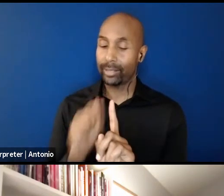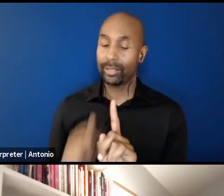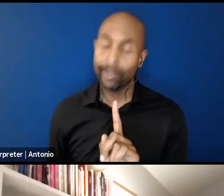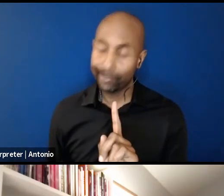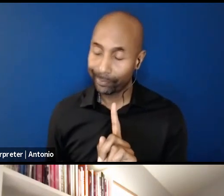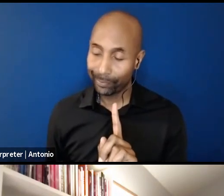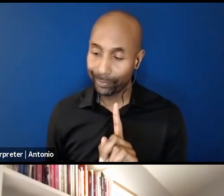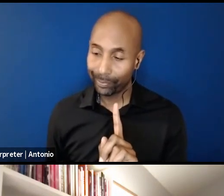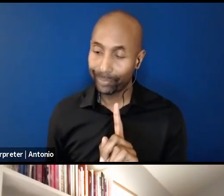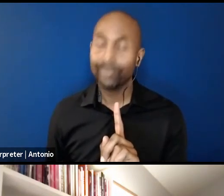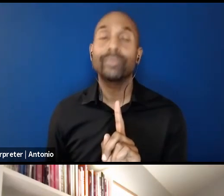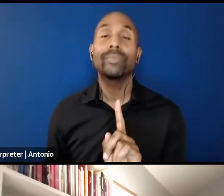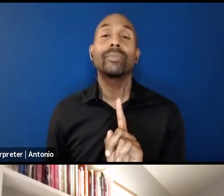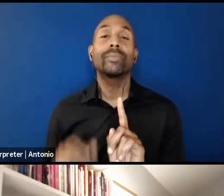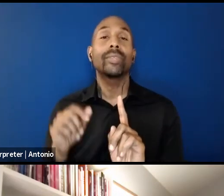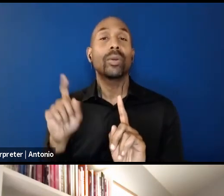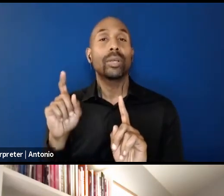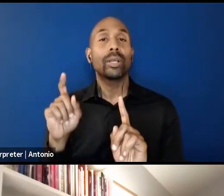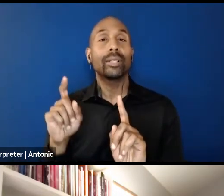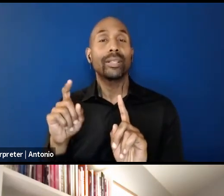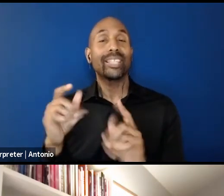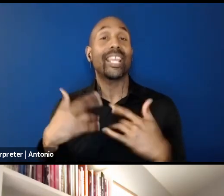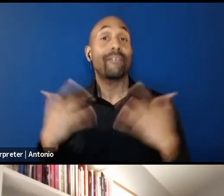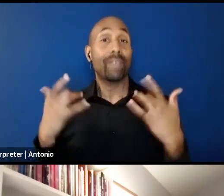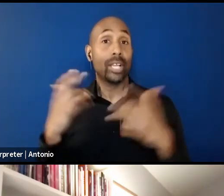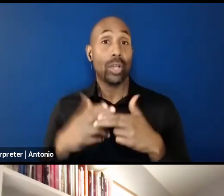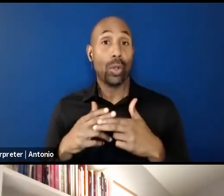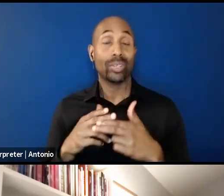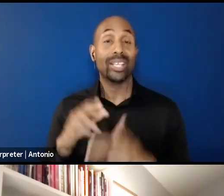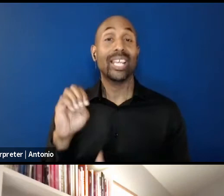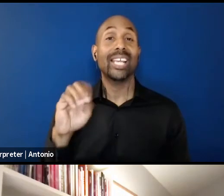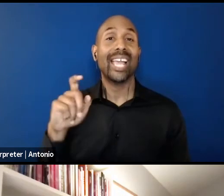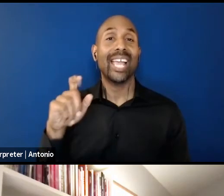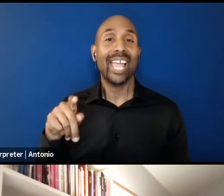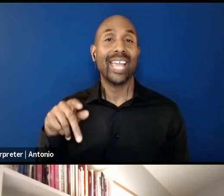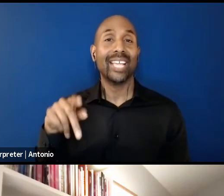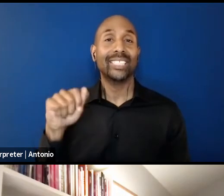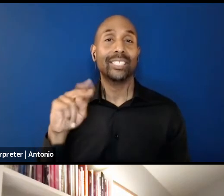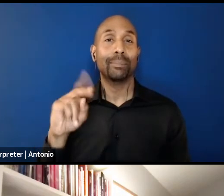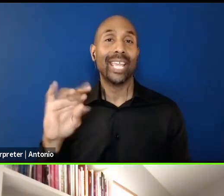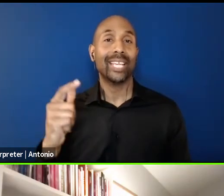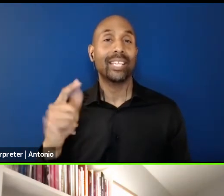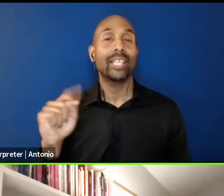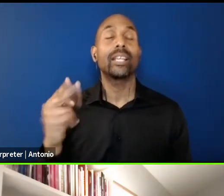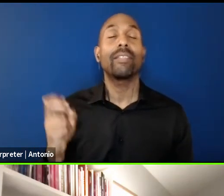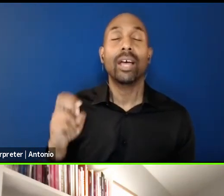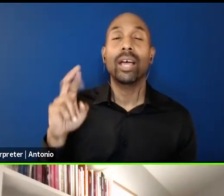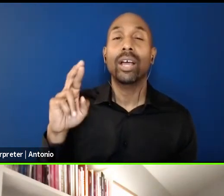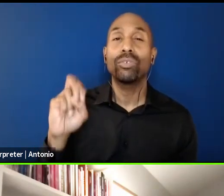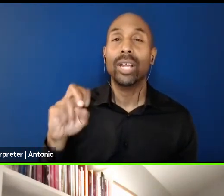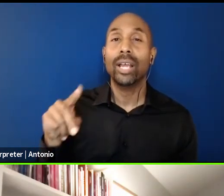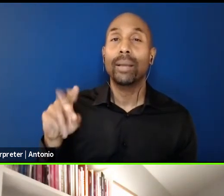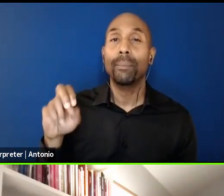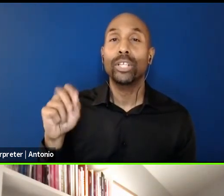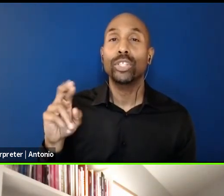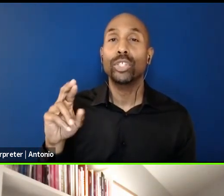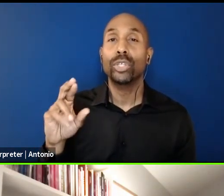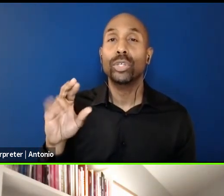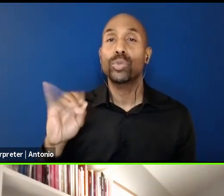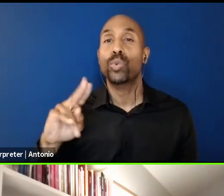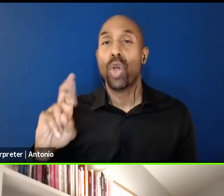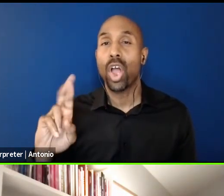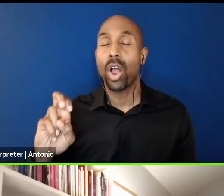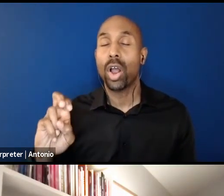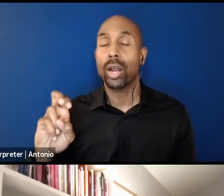the Expanding the Repertoire event organized by, which Nate, you'll remember that. Oh yeah, yeah. By Giovanni